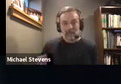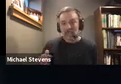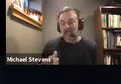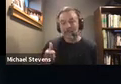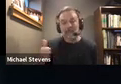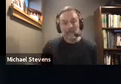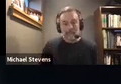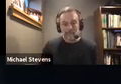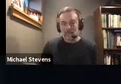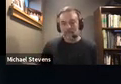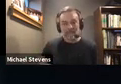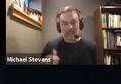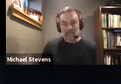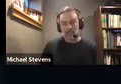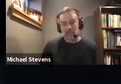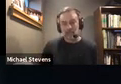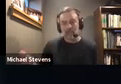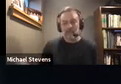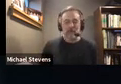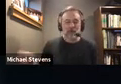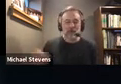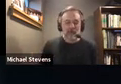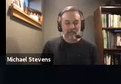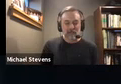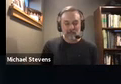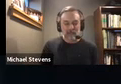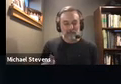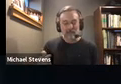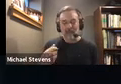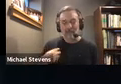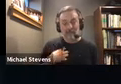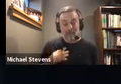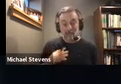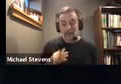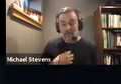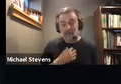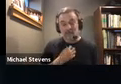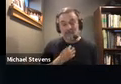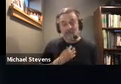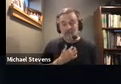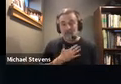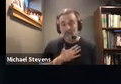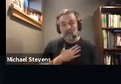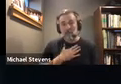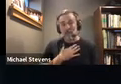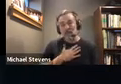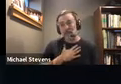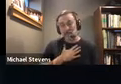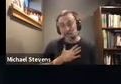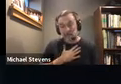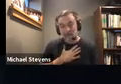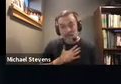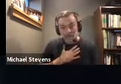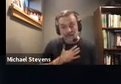a minimum day turnaround. There's automatic transcription, but I'm familiar with clients who still are